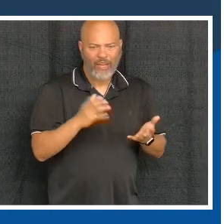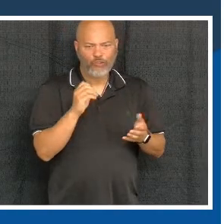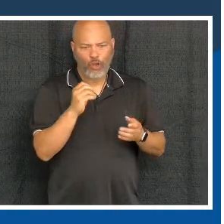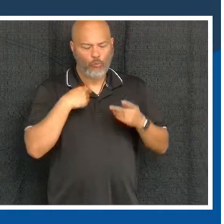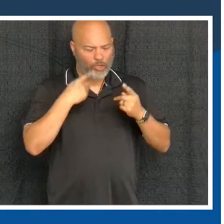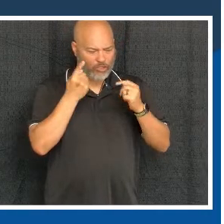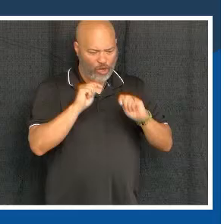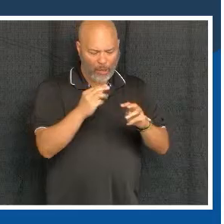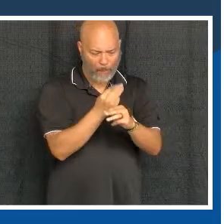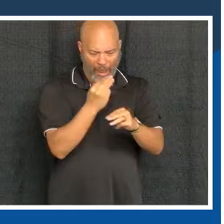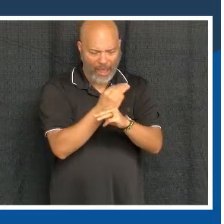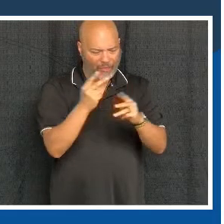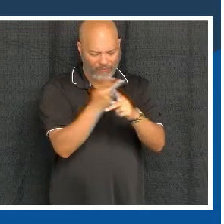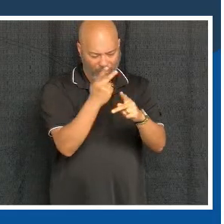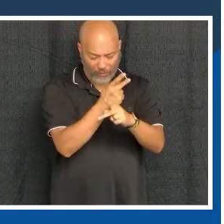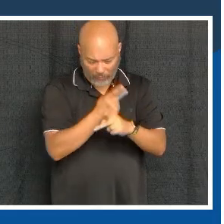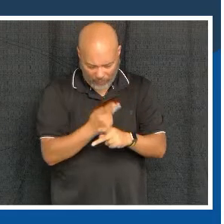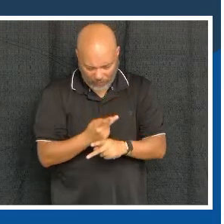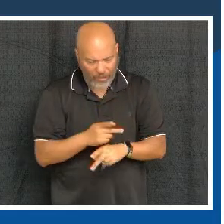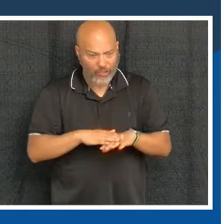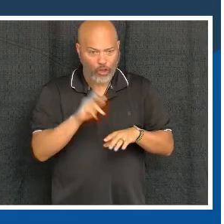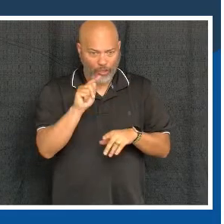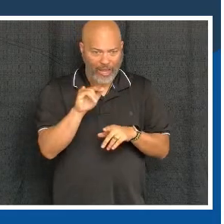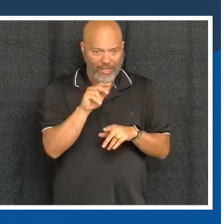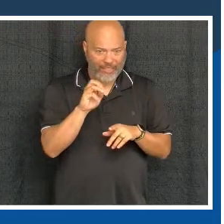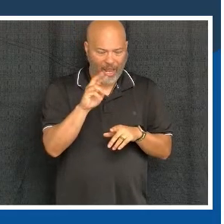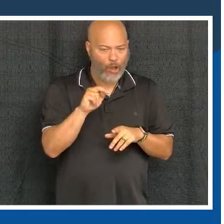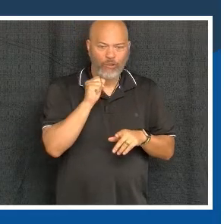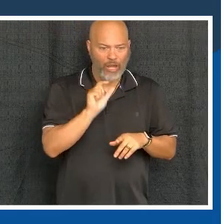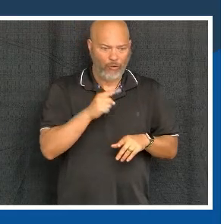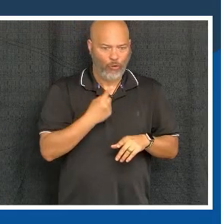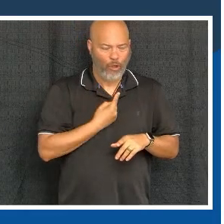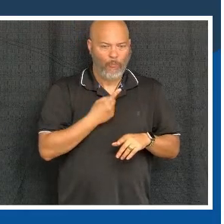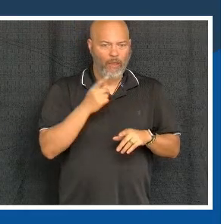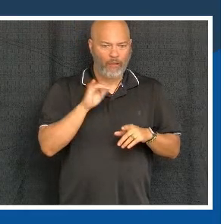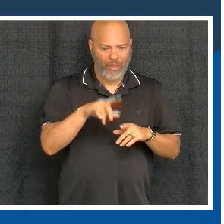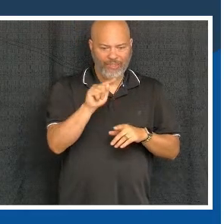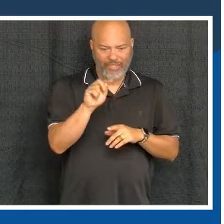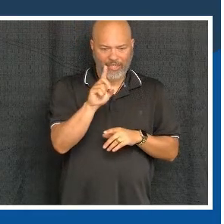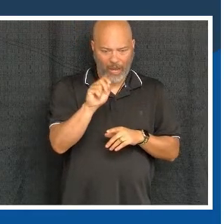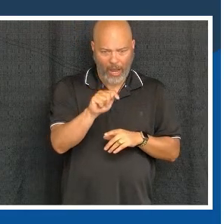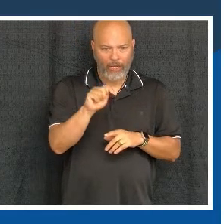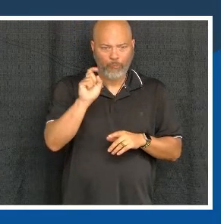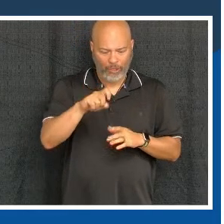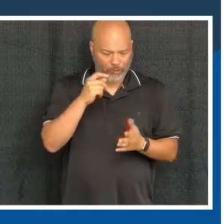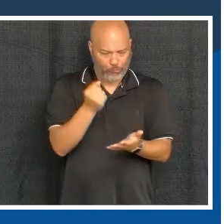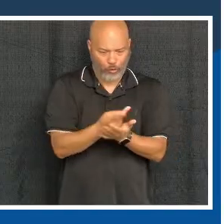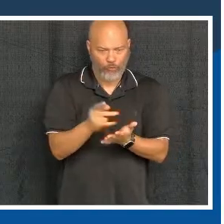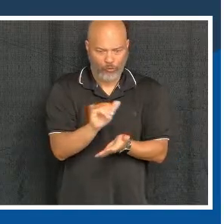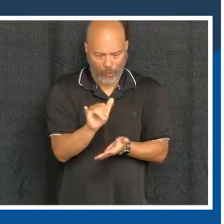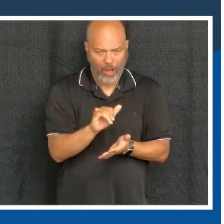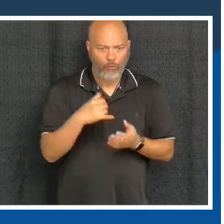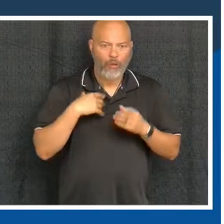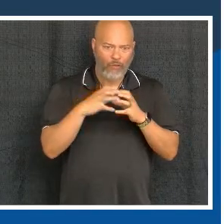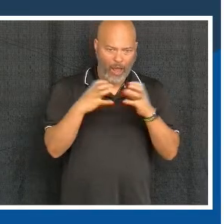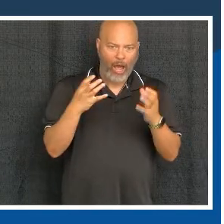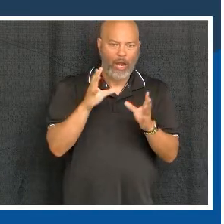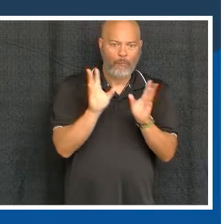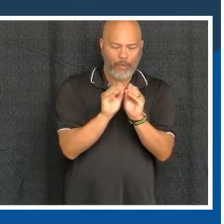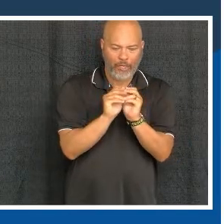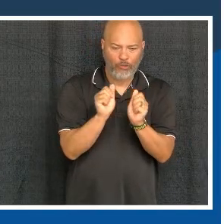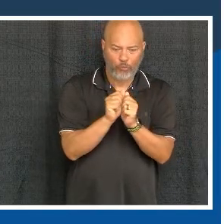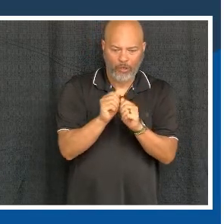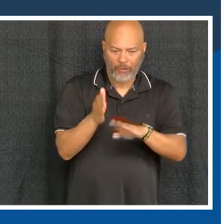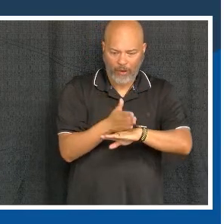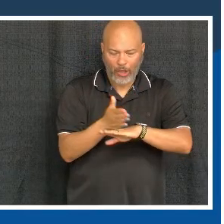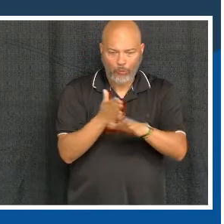the math. This is along Tiny Town, so this isn't just us alone that's verifying this. TDOT verified this as well. We had a lot of meetings with the developer, with